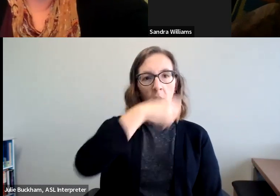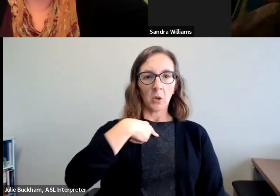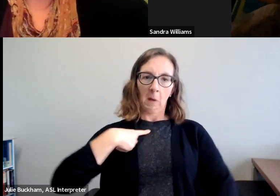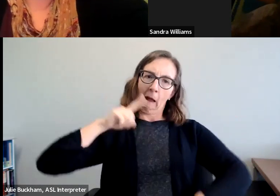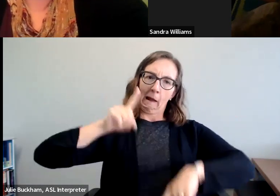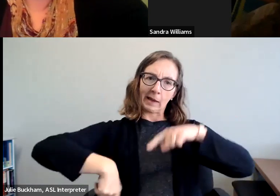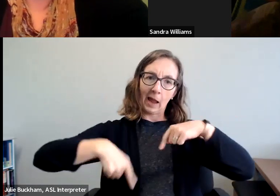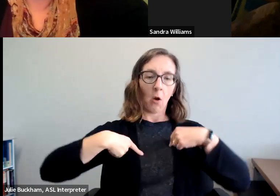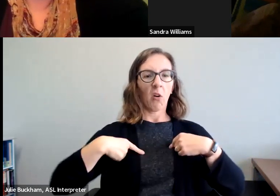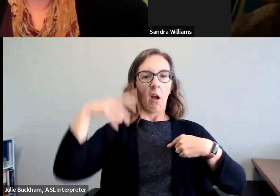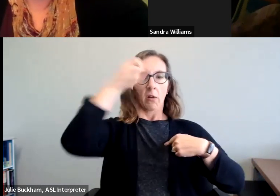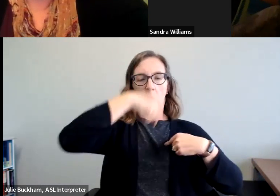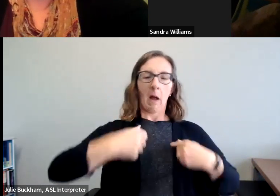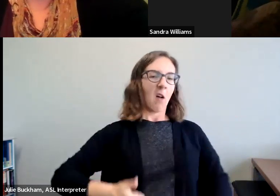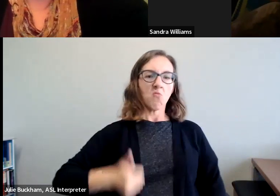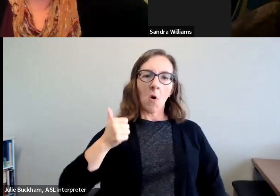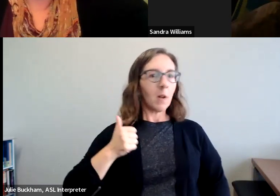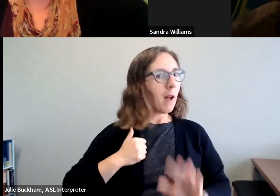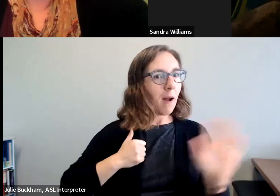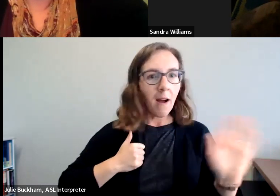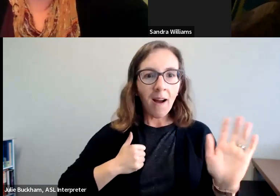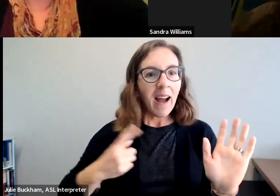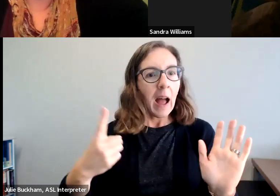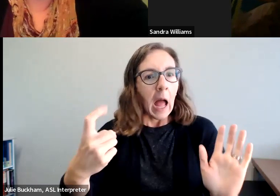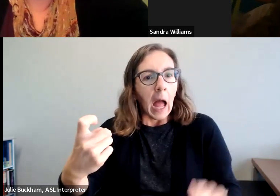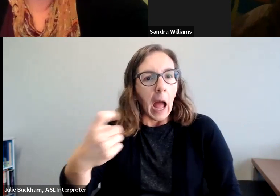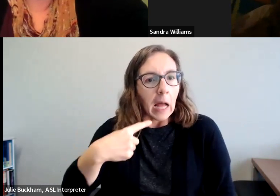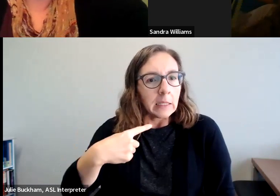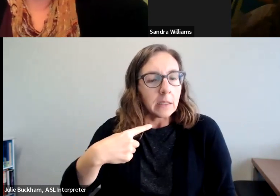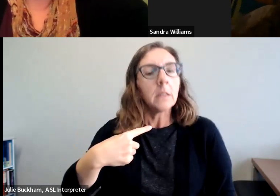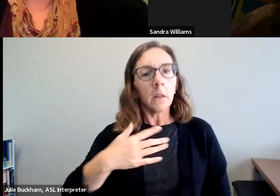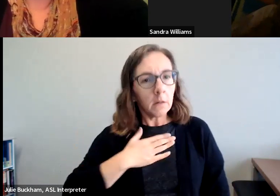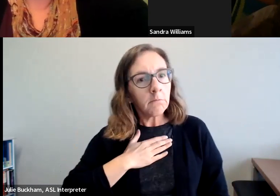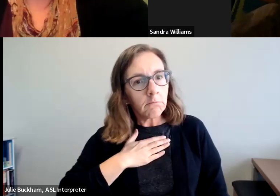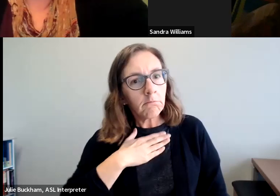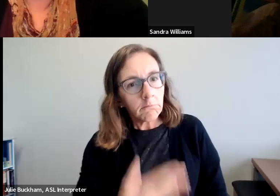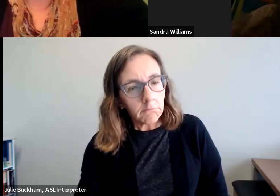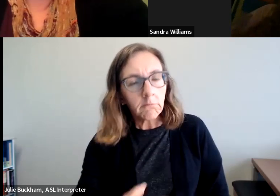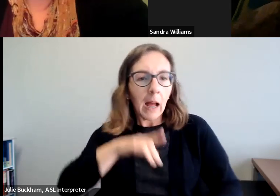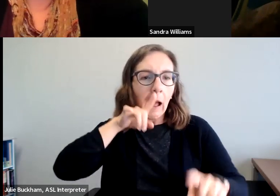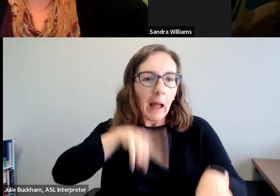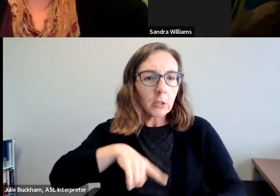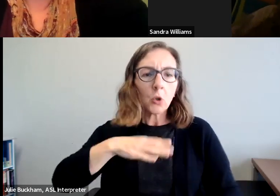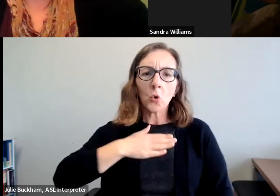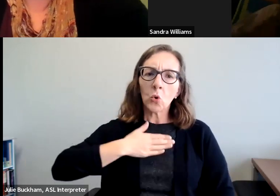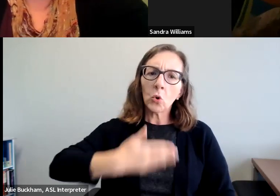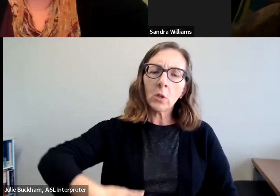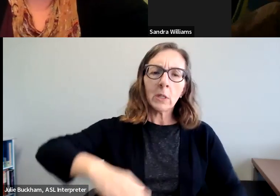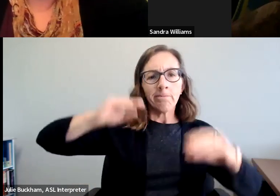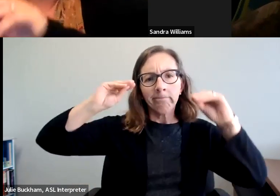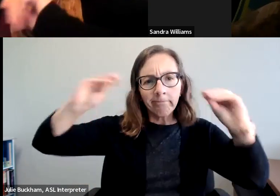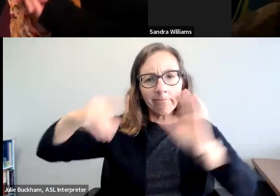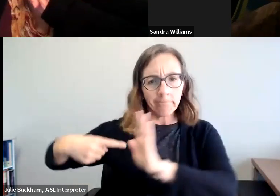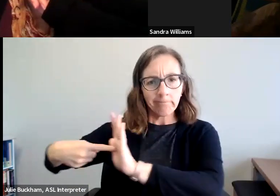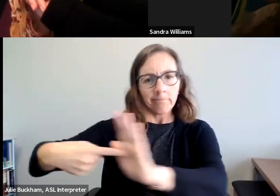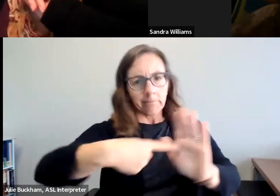we won't. Just ask. We're more than willing to answer and educate to the best of our abilities.